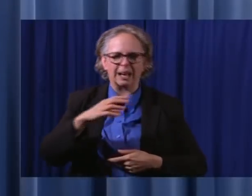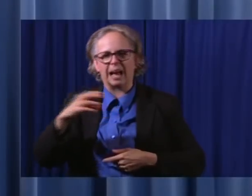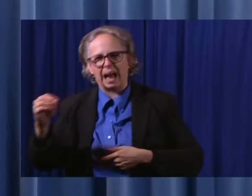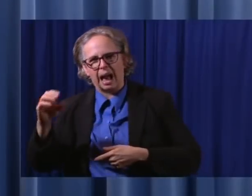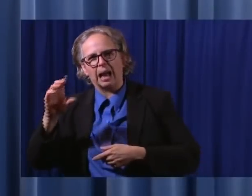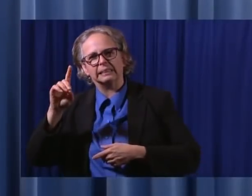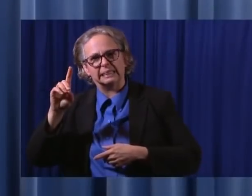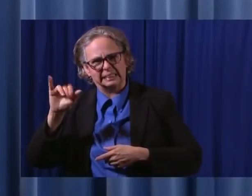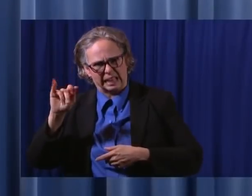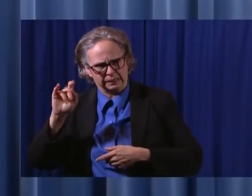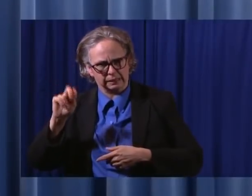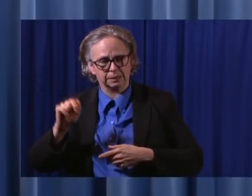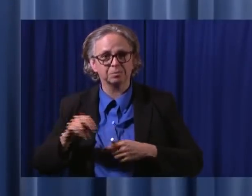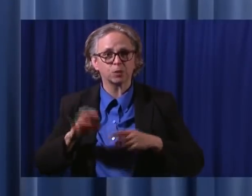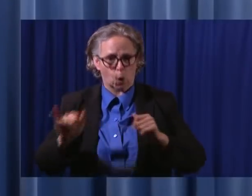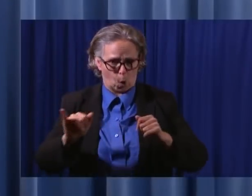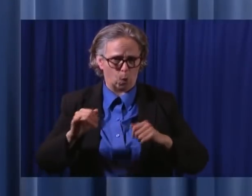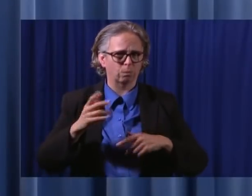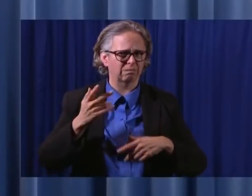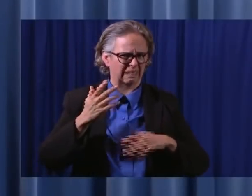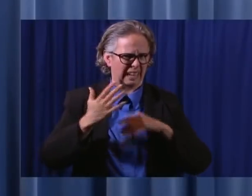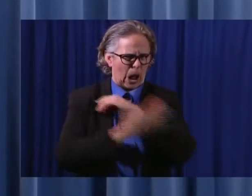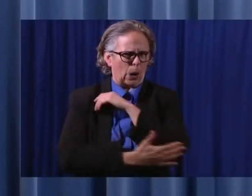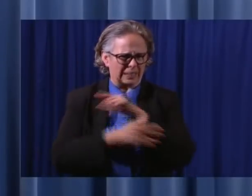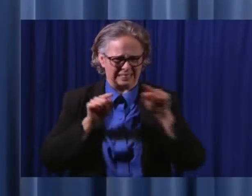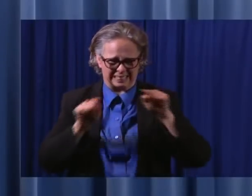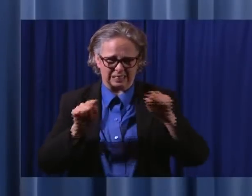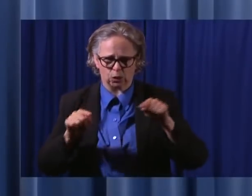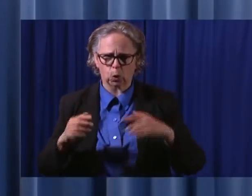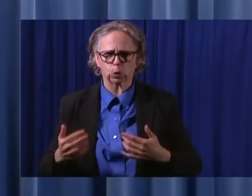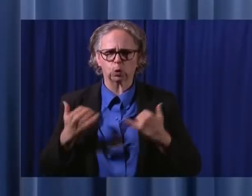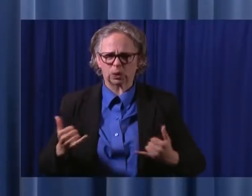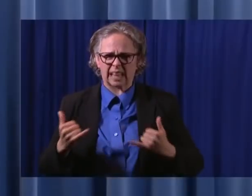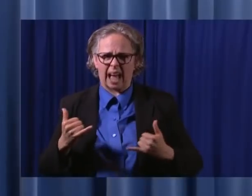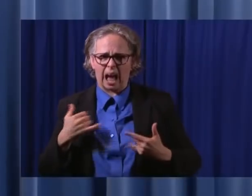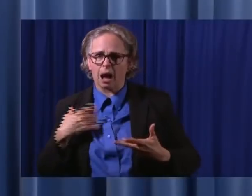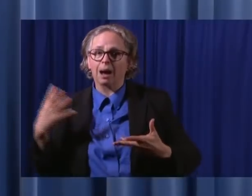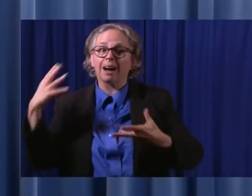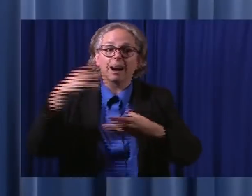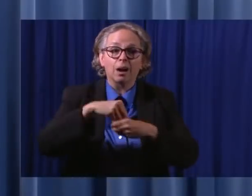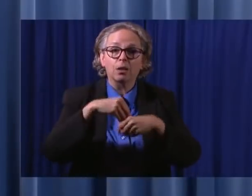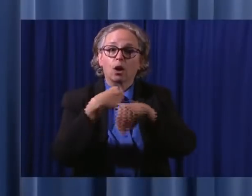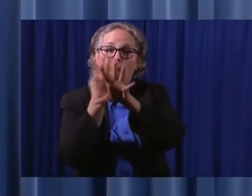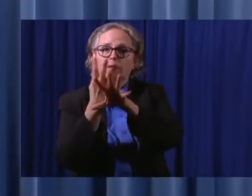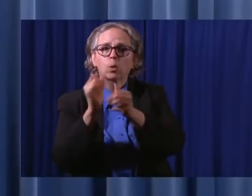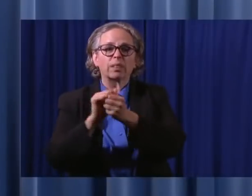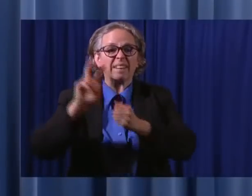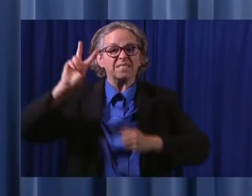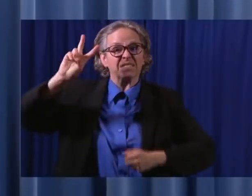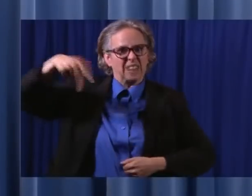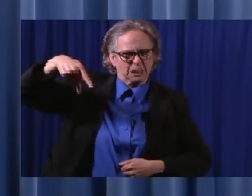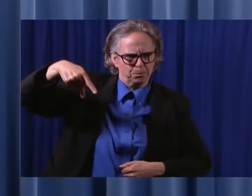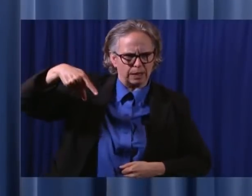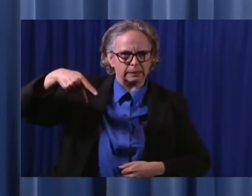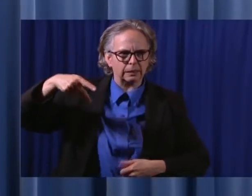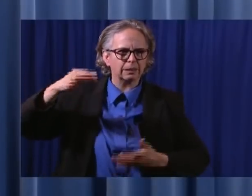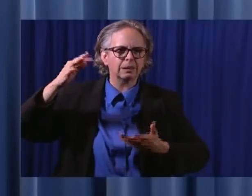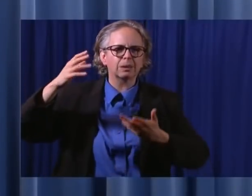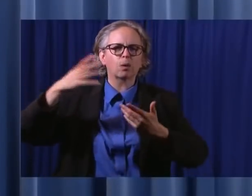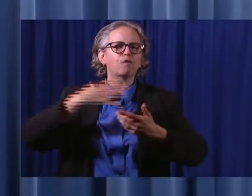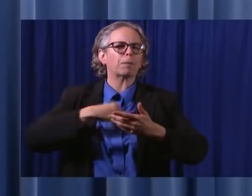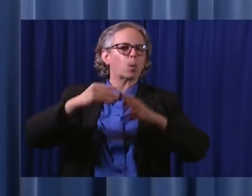call with the Vice President today, and with officials at the White House, and